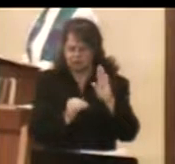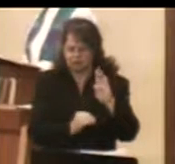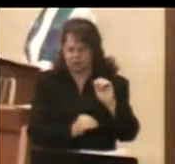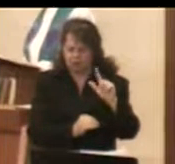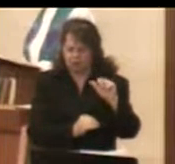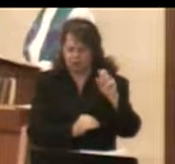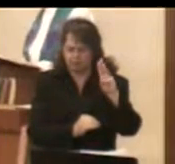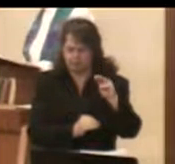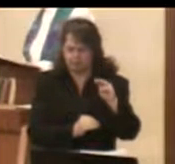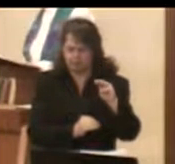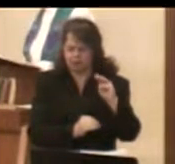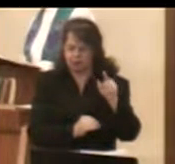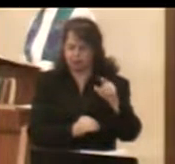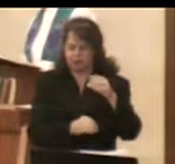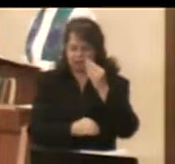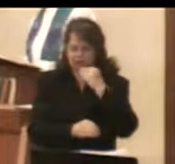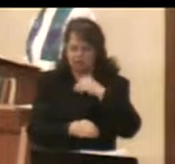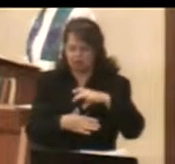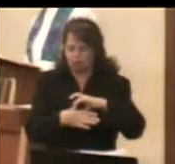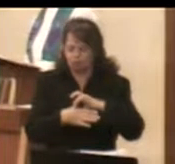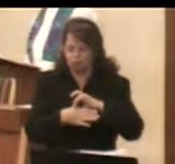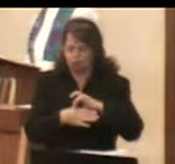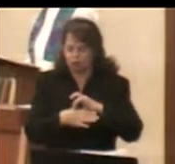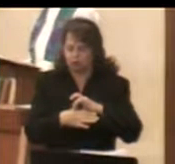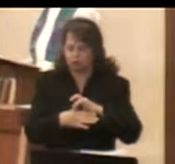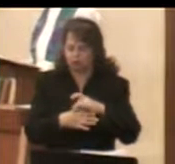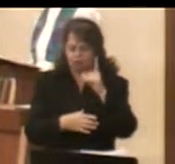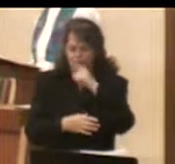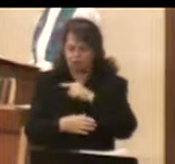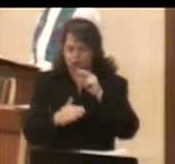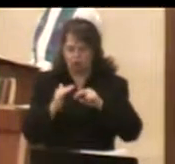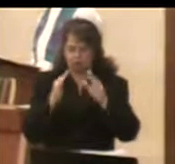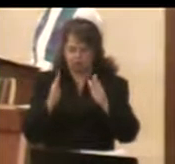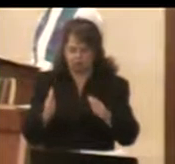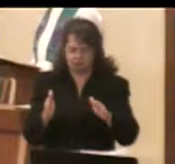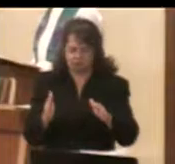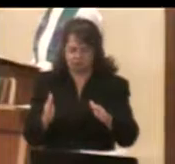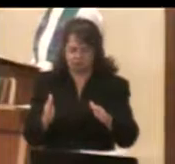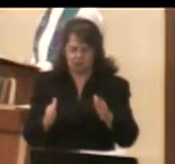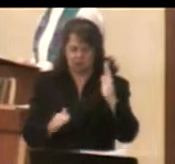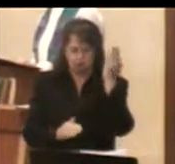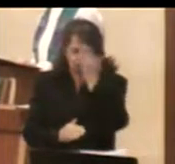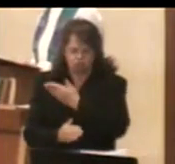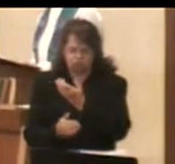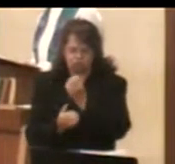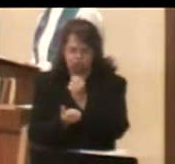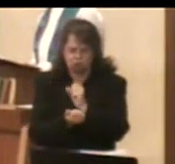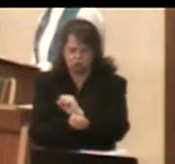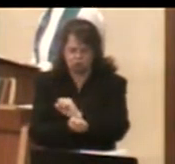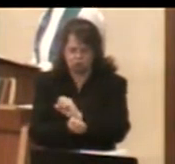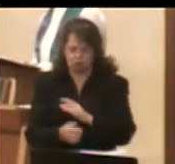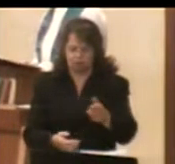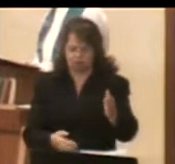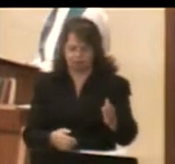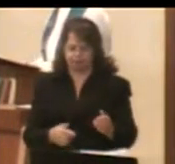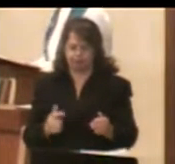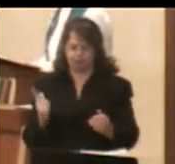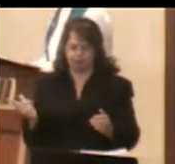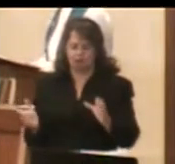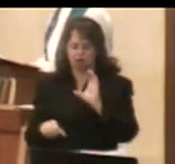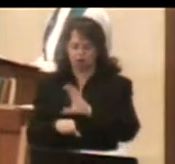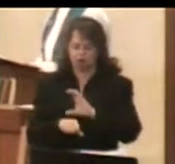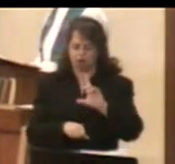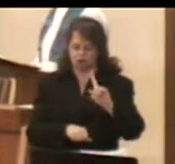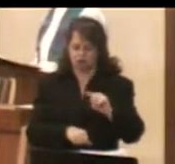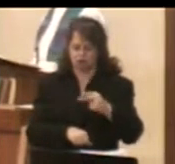food sacrificed to idols and practice fornication. Repent. Church of Thyatira, I have